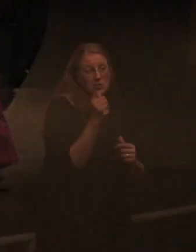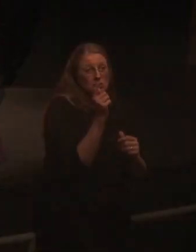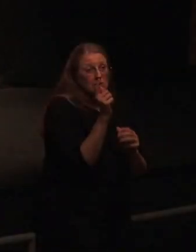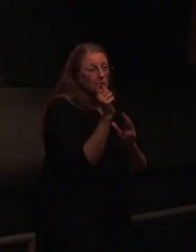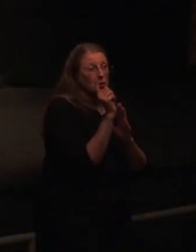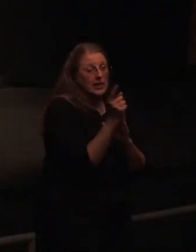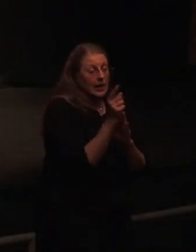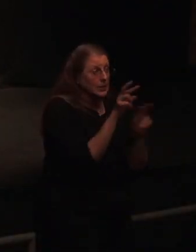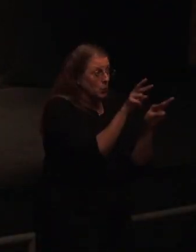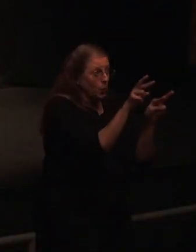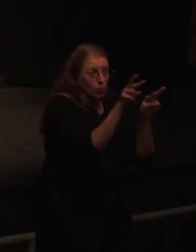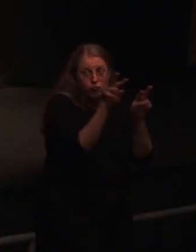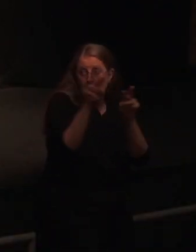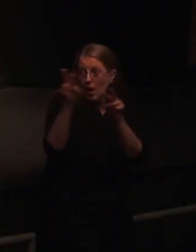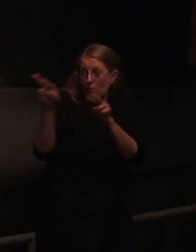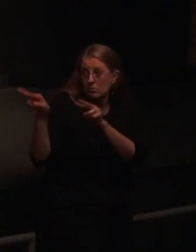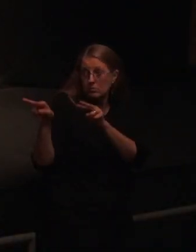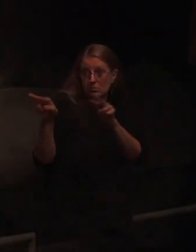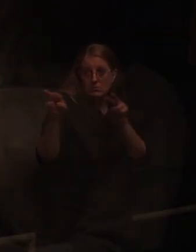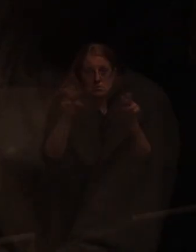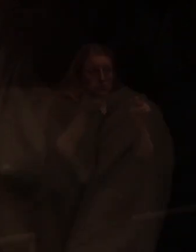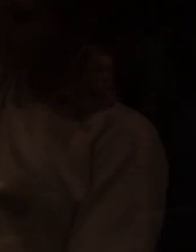second, I need you to look around the room.